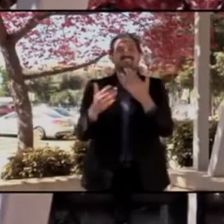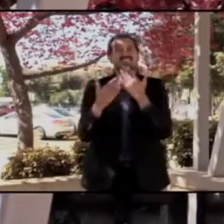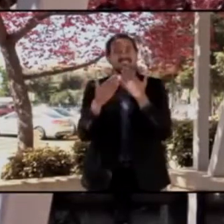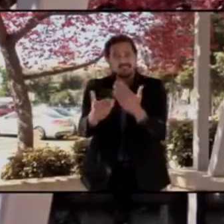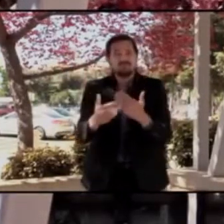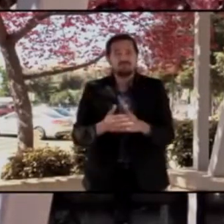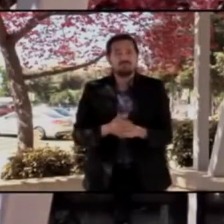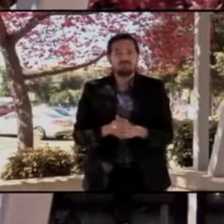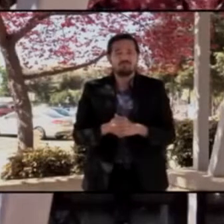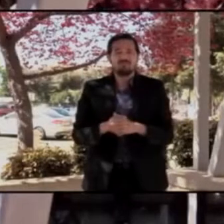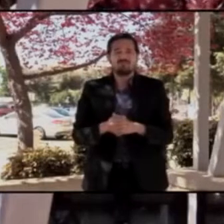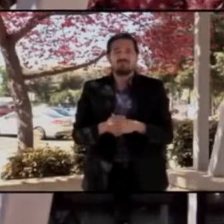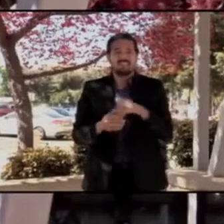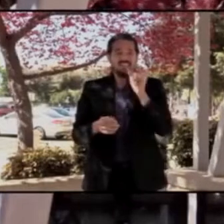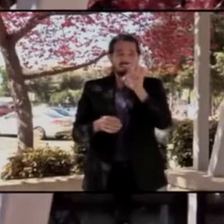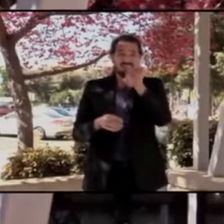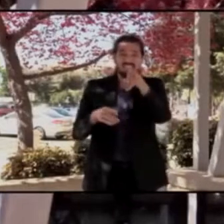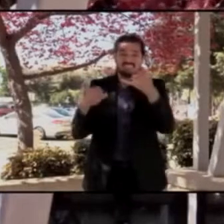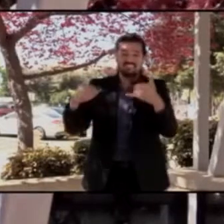waiting,